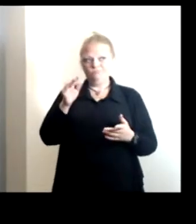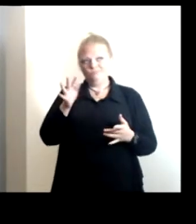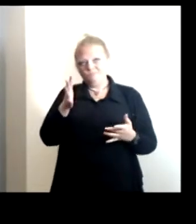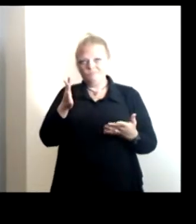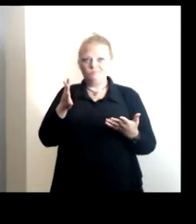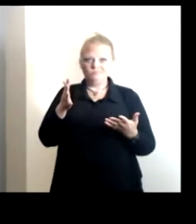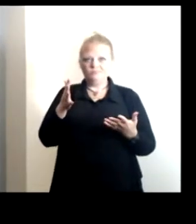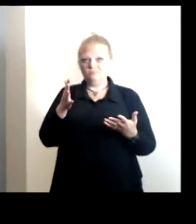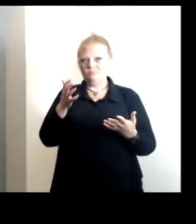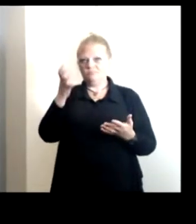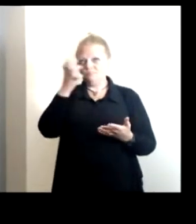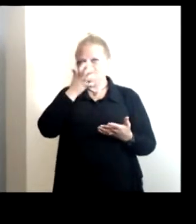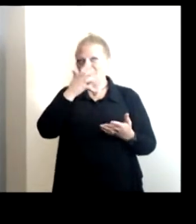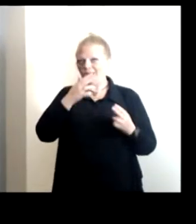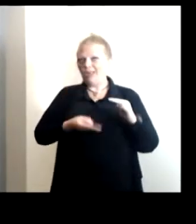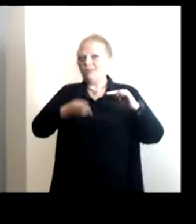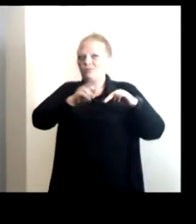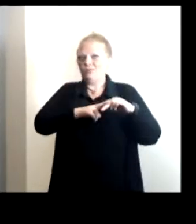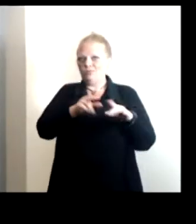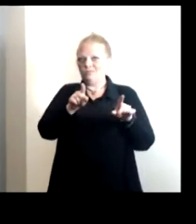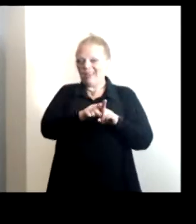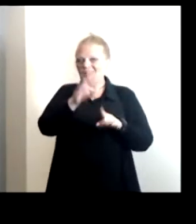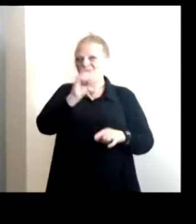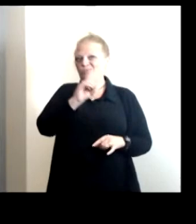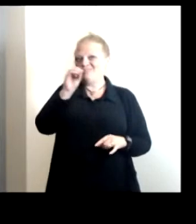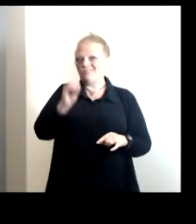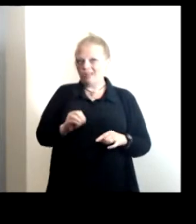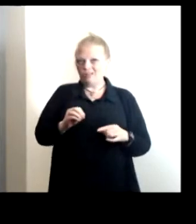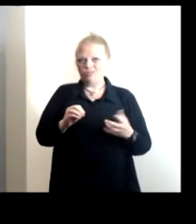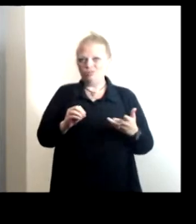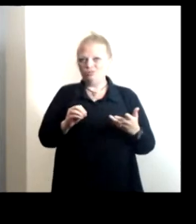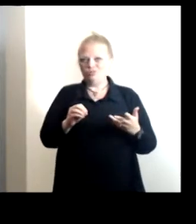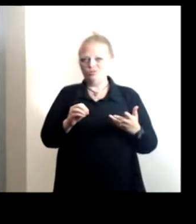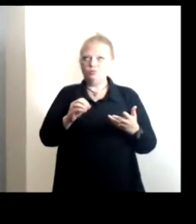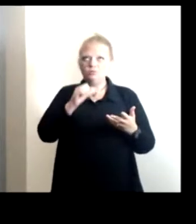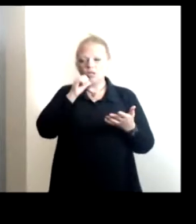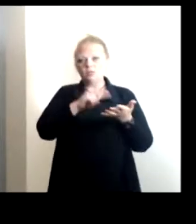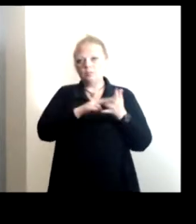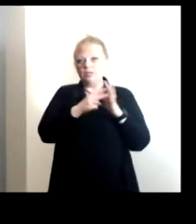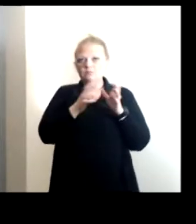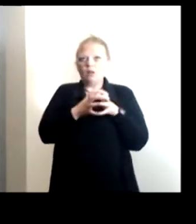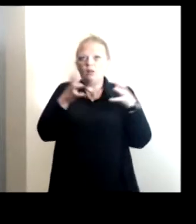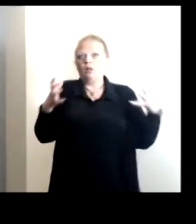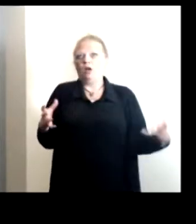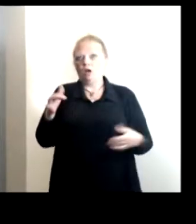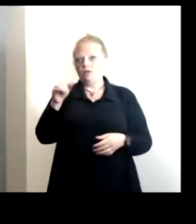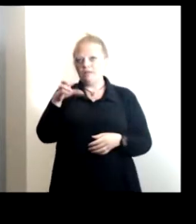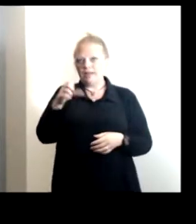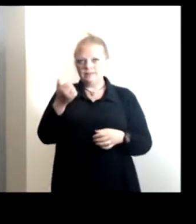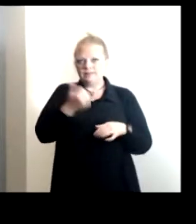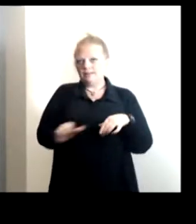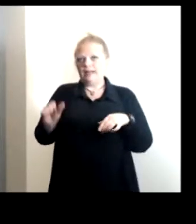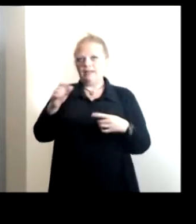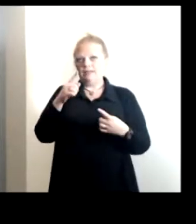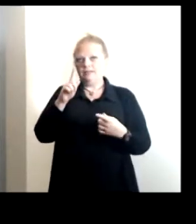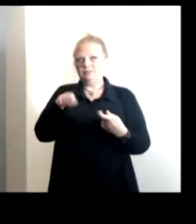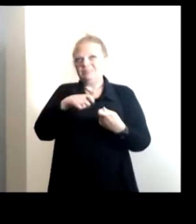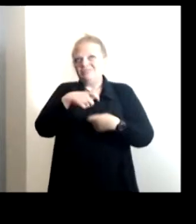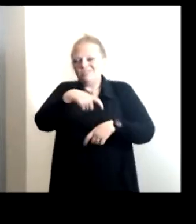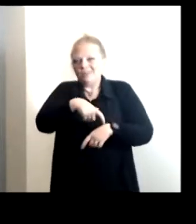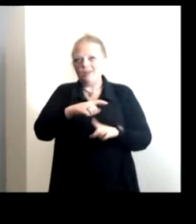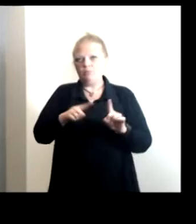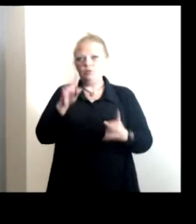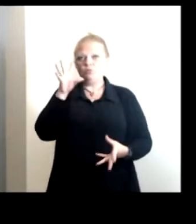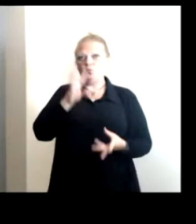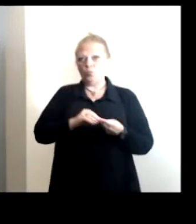fairly sizable increase as a percentage, even if it's not a lot of cases at any one time. The